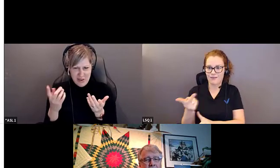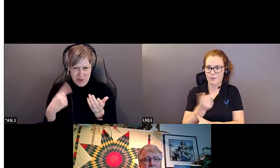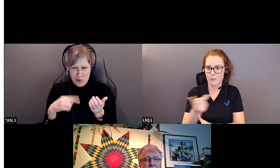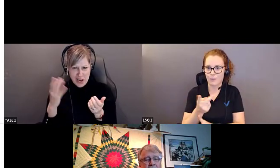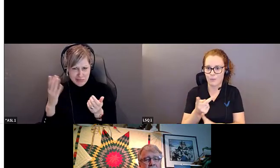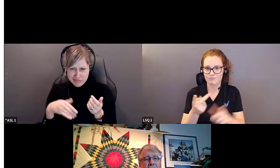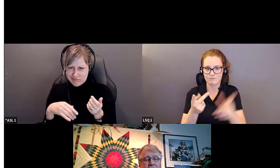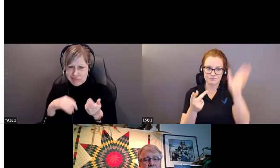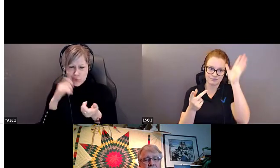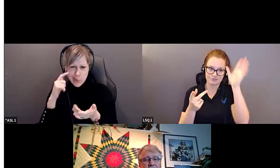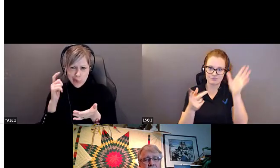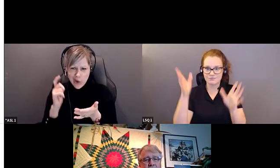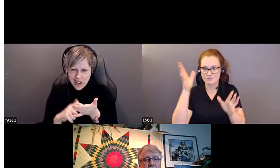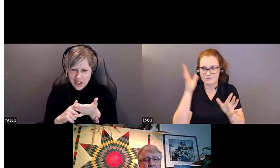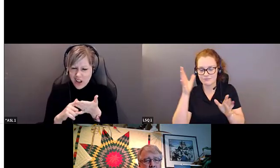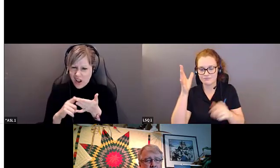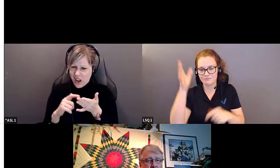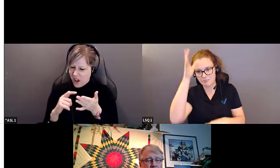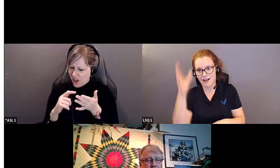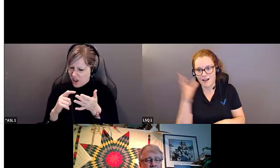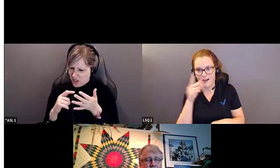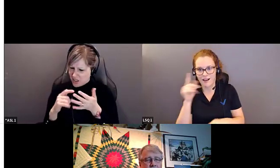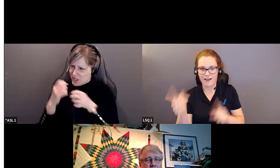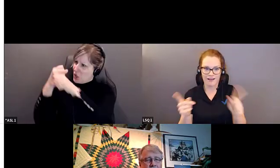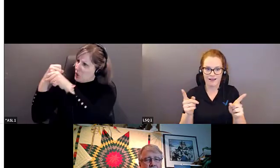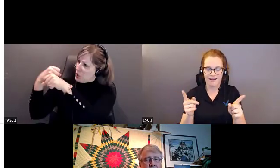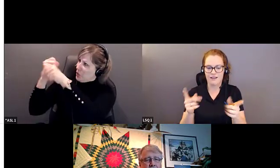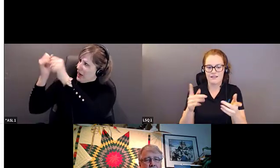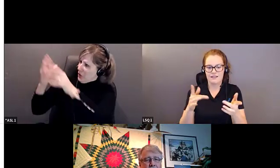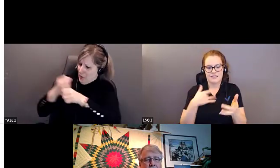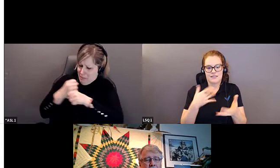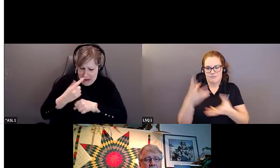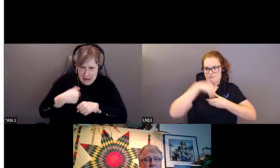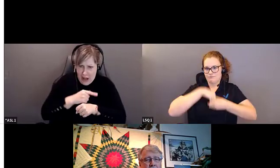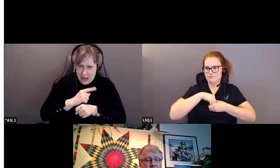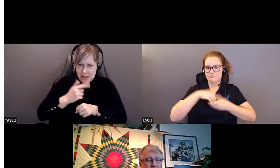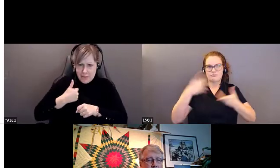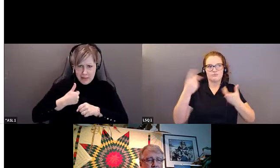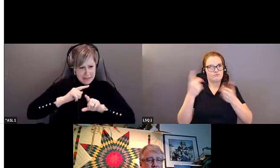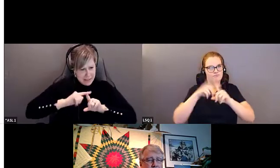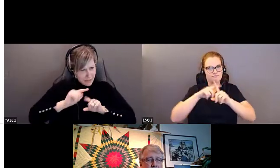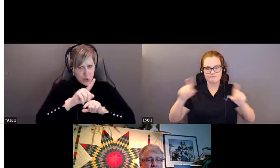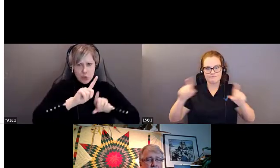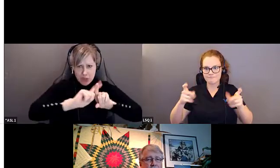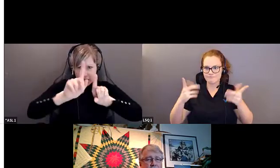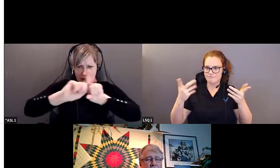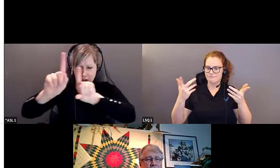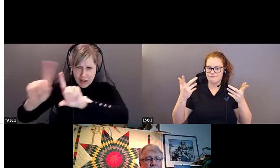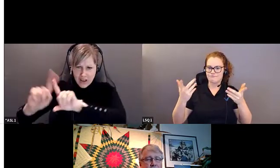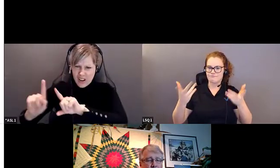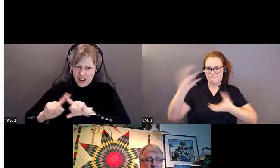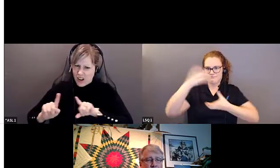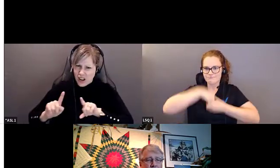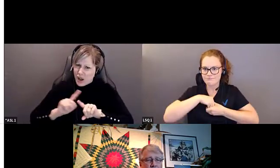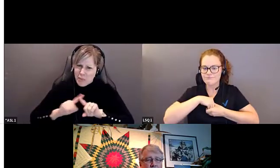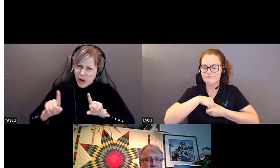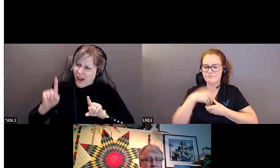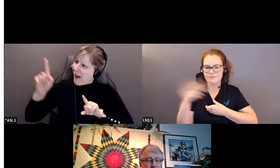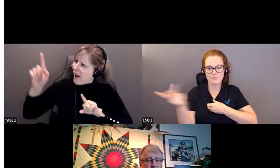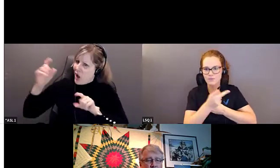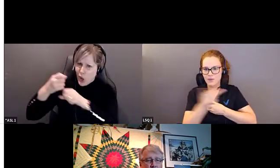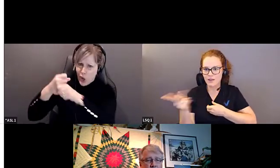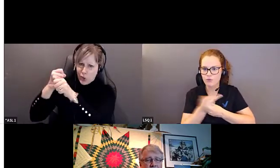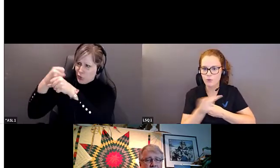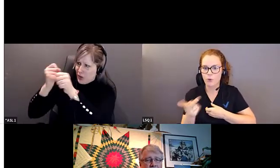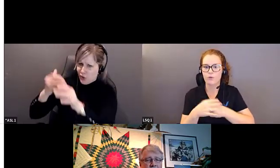up of many, many differences, that Creator created us this way, and that Creator created us with these differences for purpose,